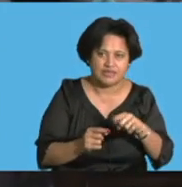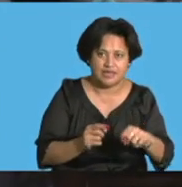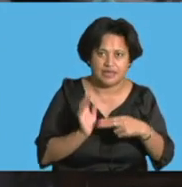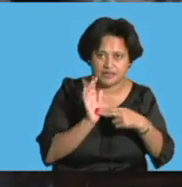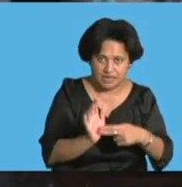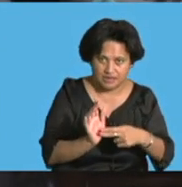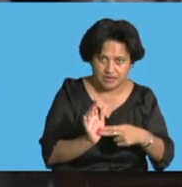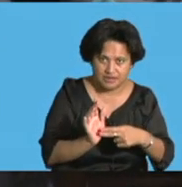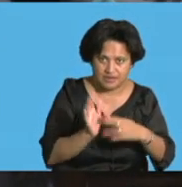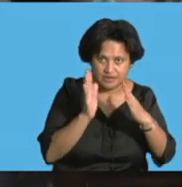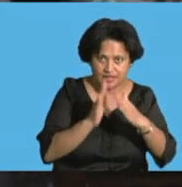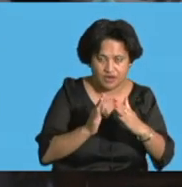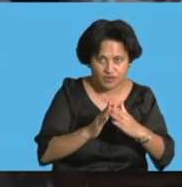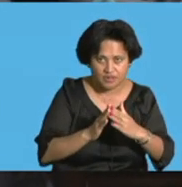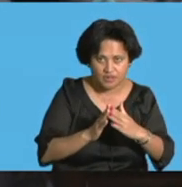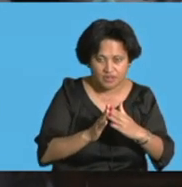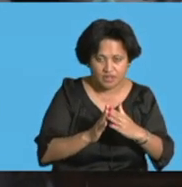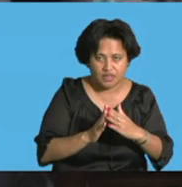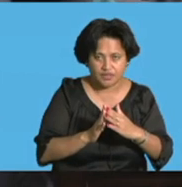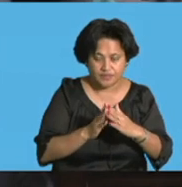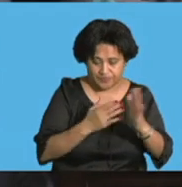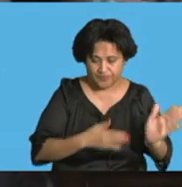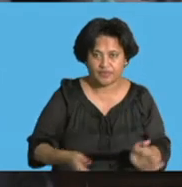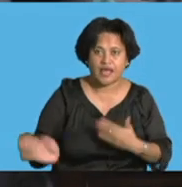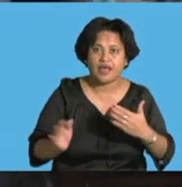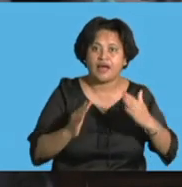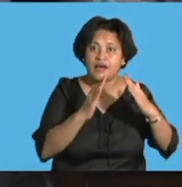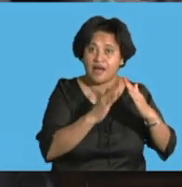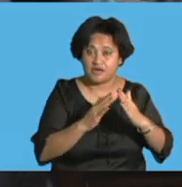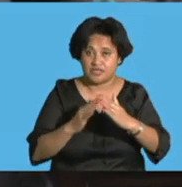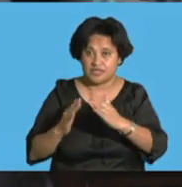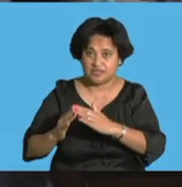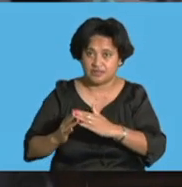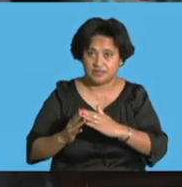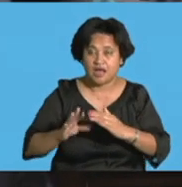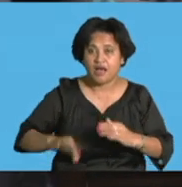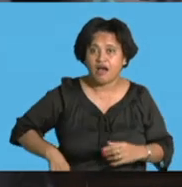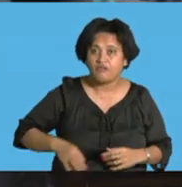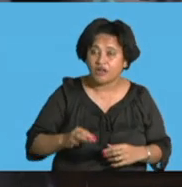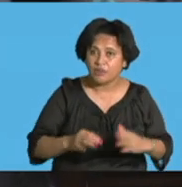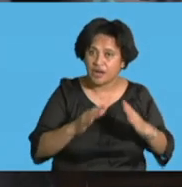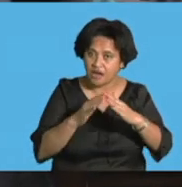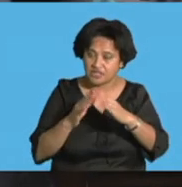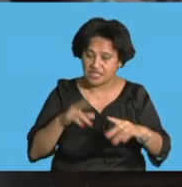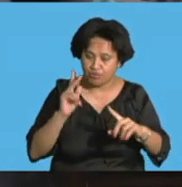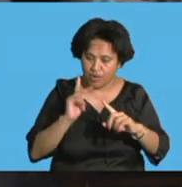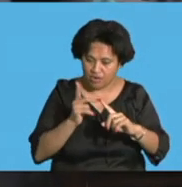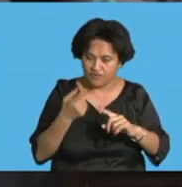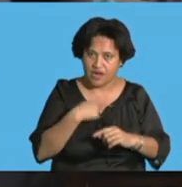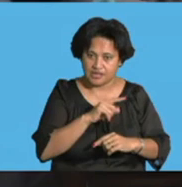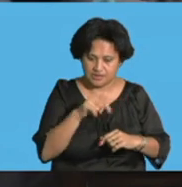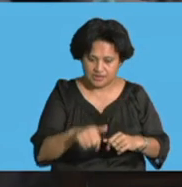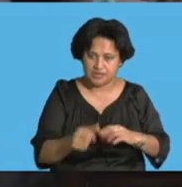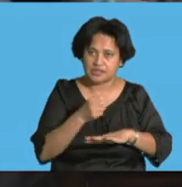Mr. Speaker, sir, affordable housing is a priority for this government. The Ministry of Housing and Community Development was